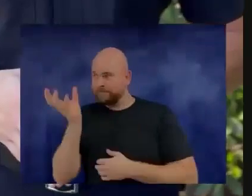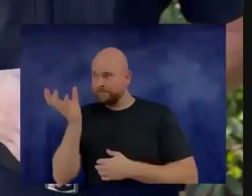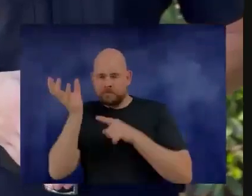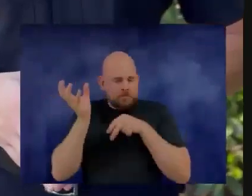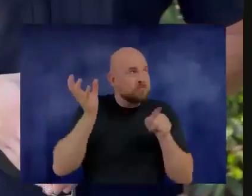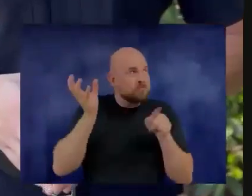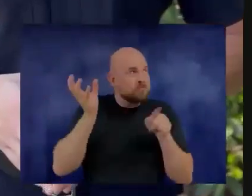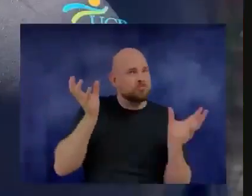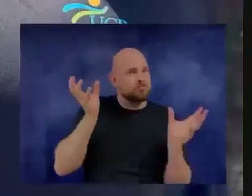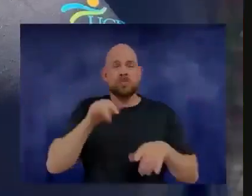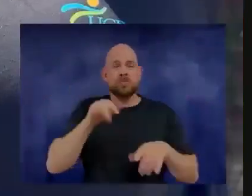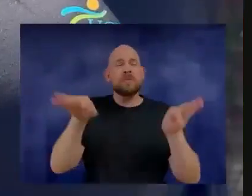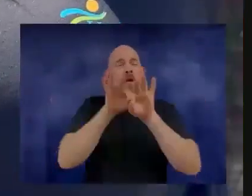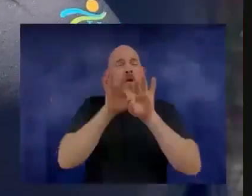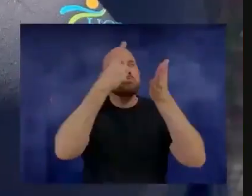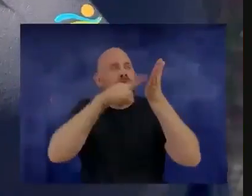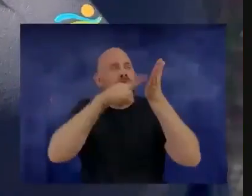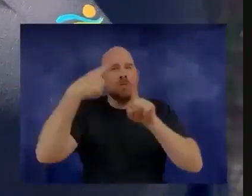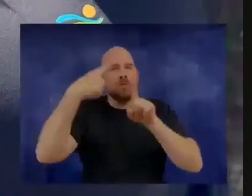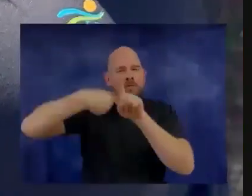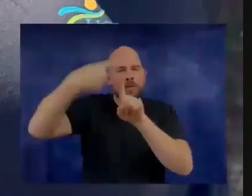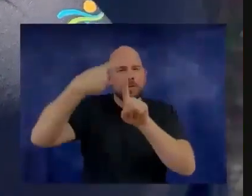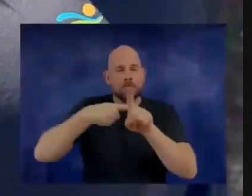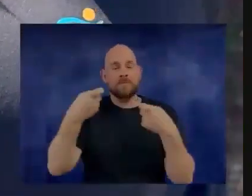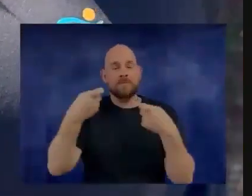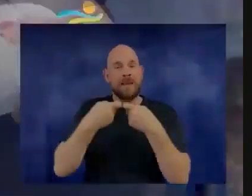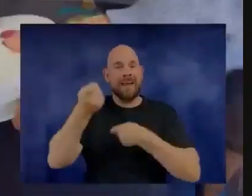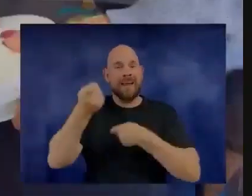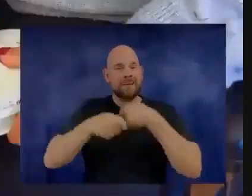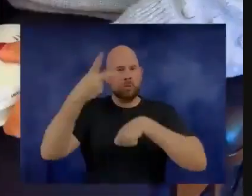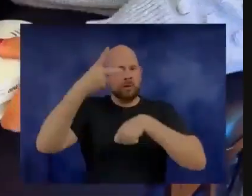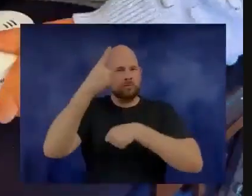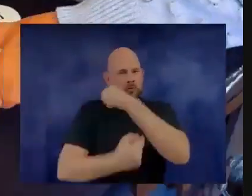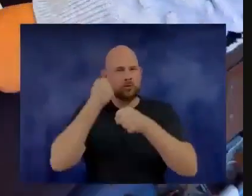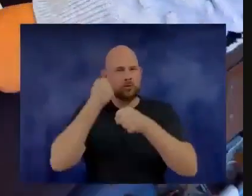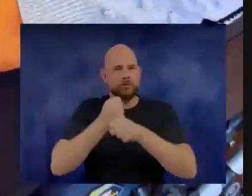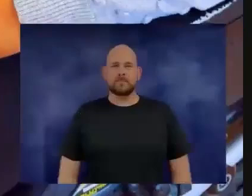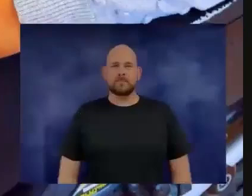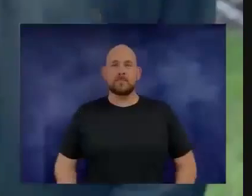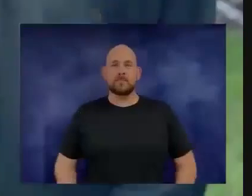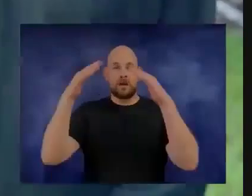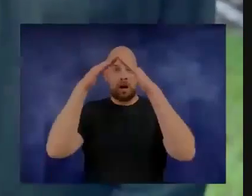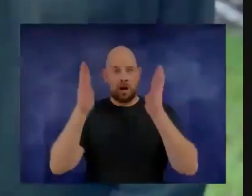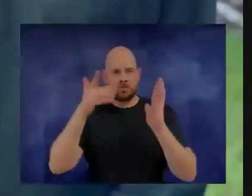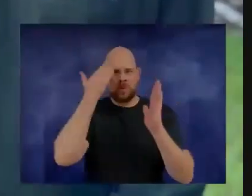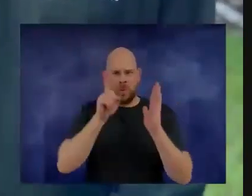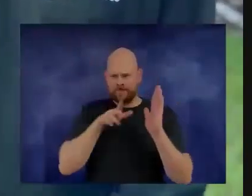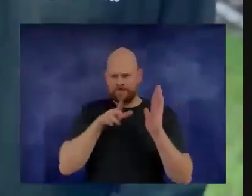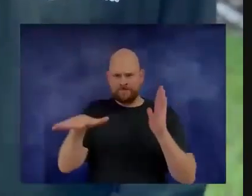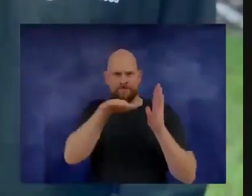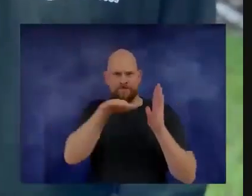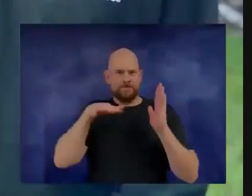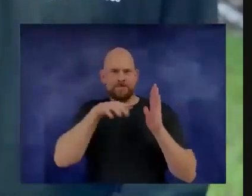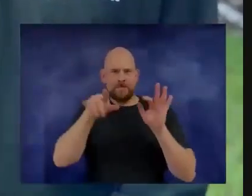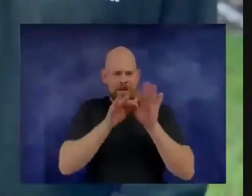outside sleeping areas. Be sure to test your smoke alarms once a month and to change the batteries twice a year. So know your